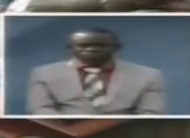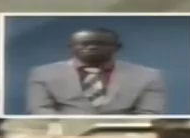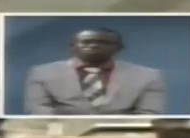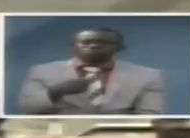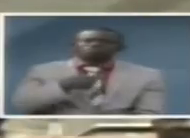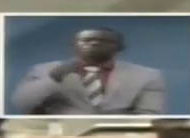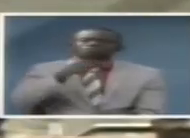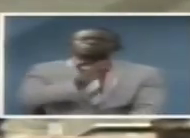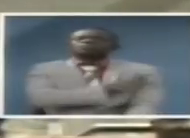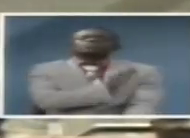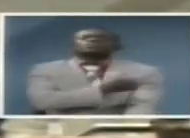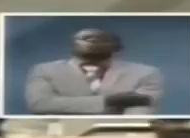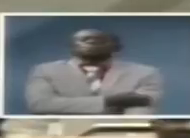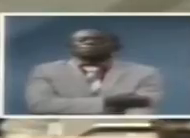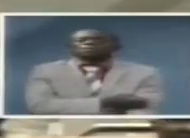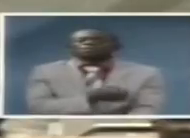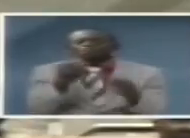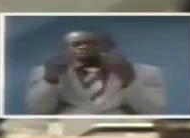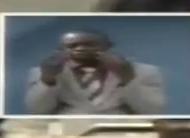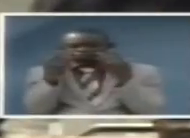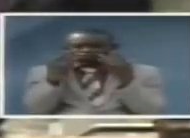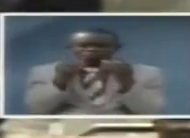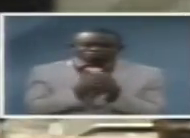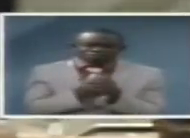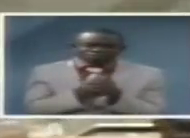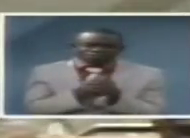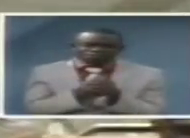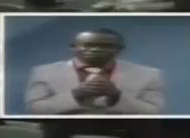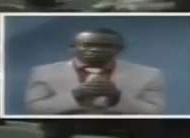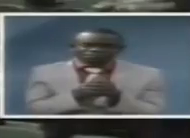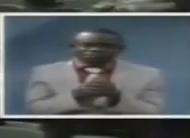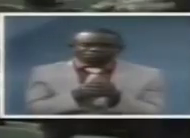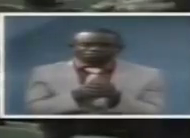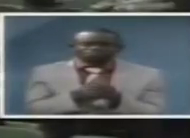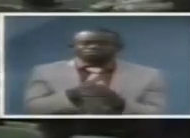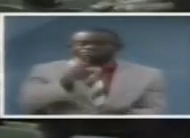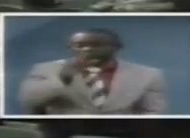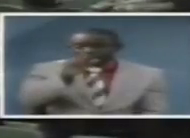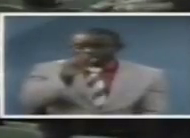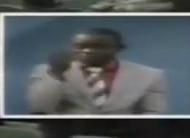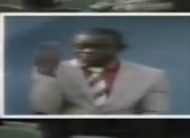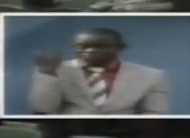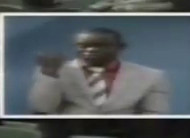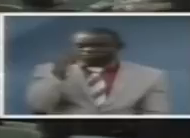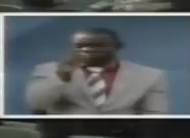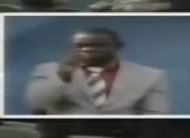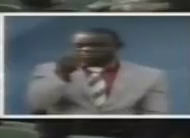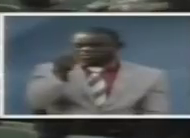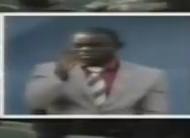this is called energy. Mr. Speaker, in the 2017 budget